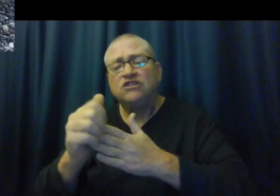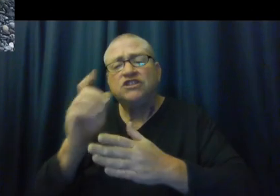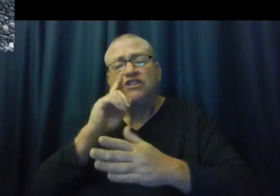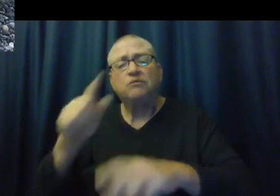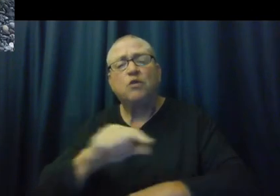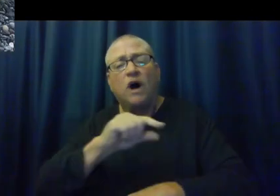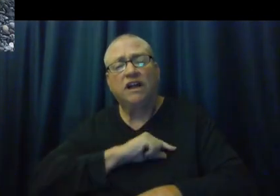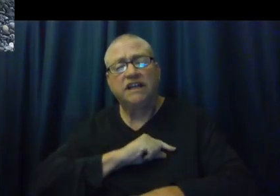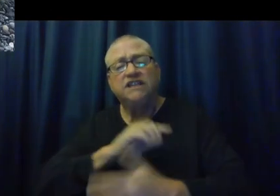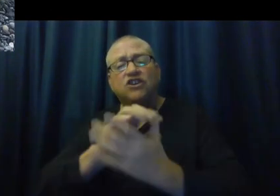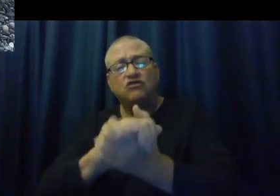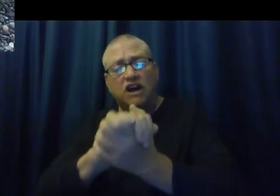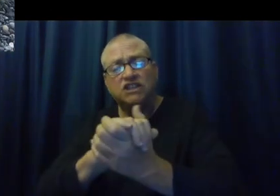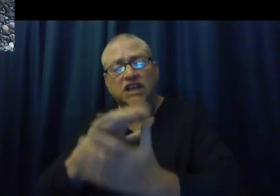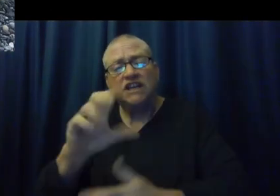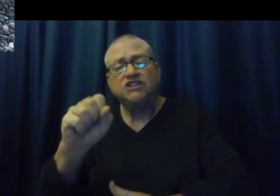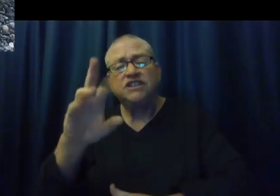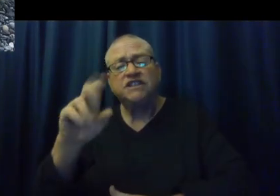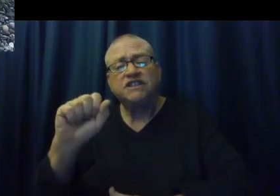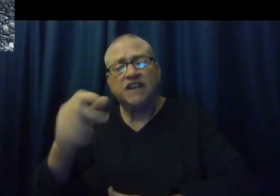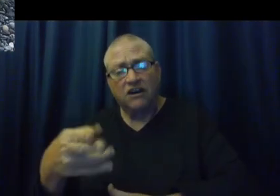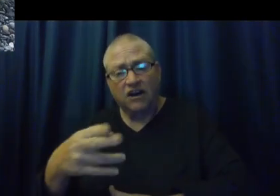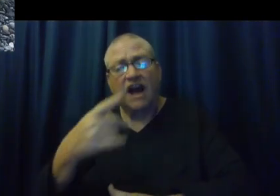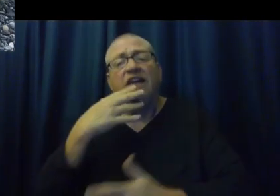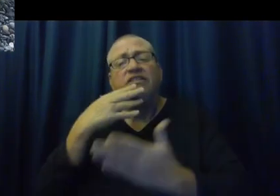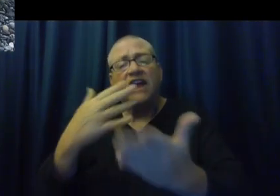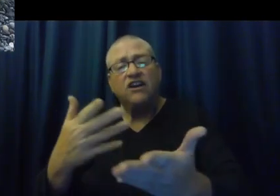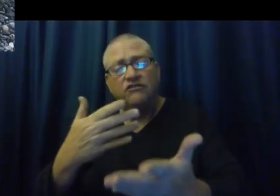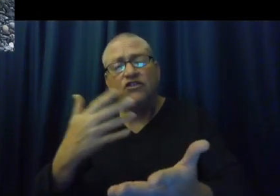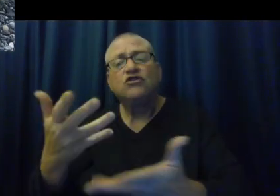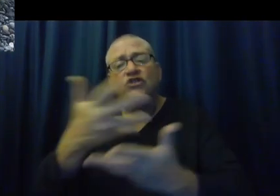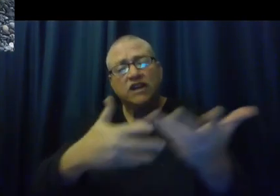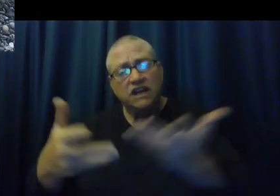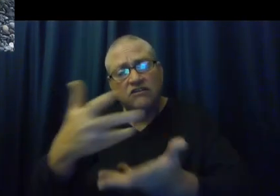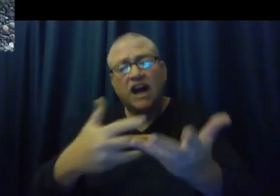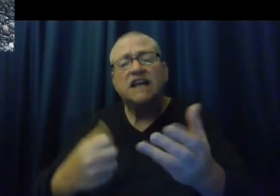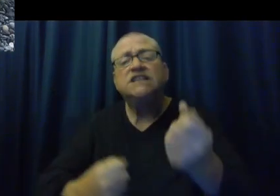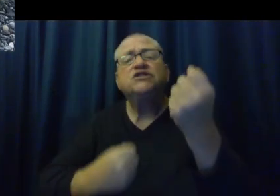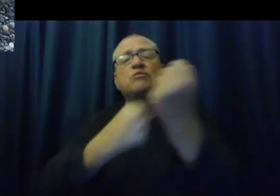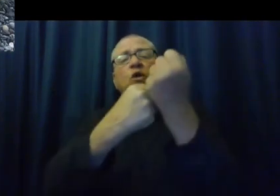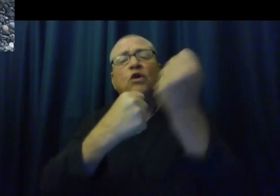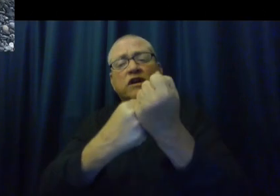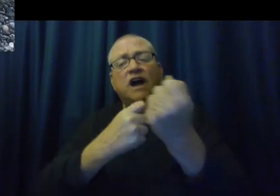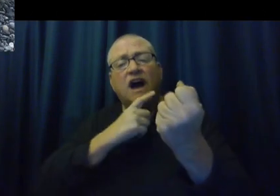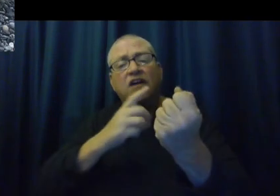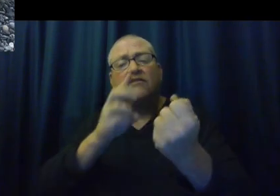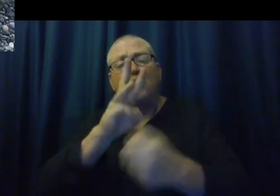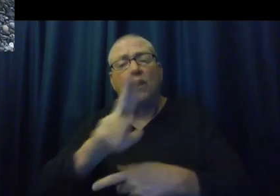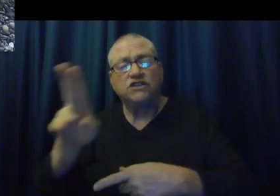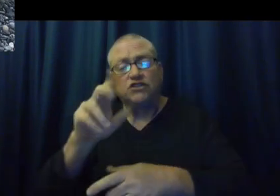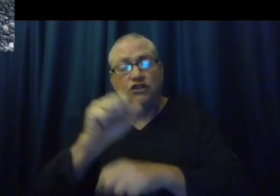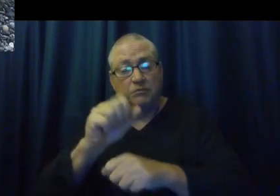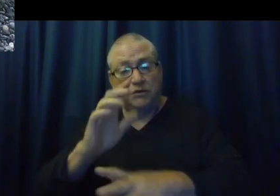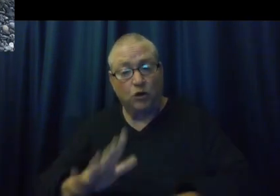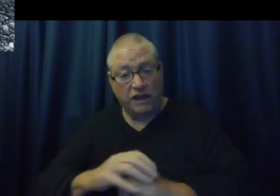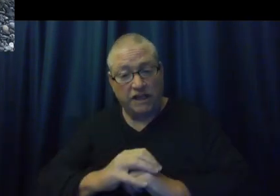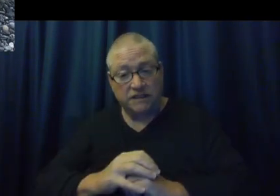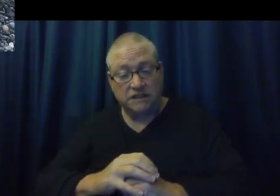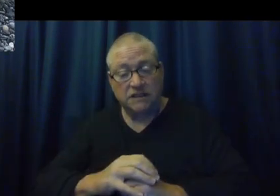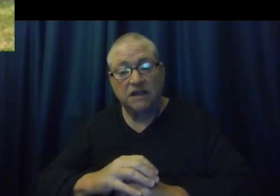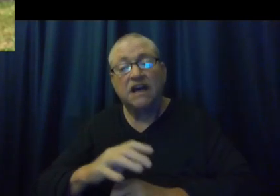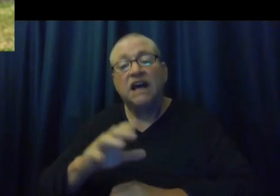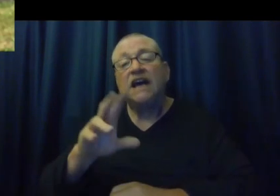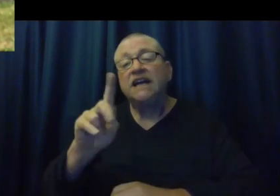excellent leadership qualities. Congratulations, Sarah, and thank you for your exceptional personal interactions and support of Western